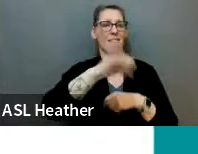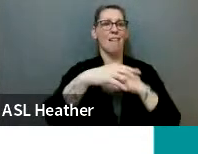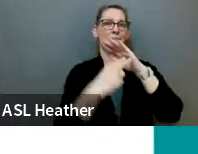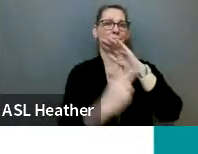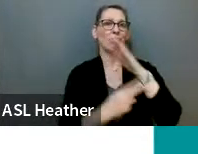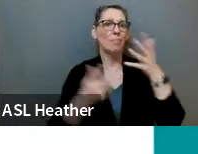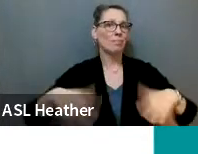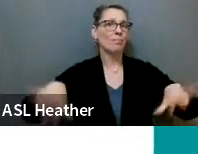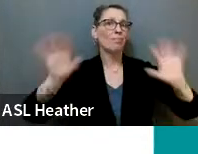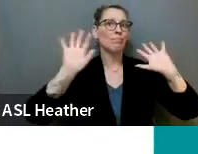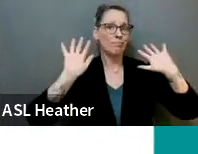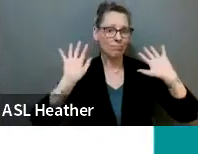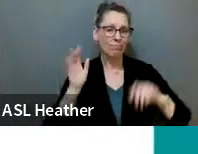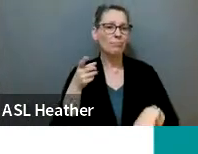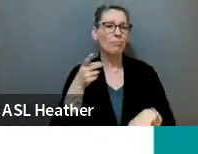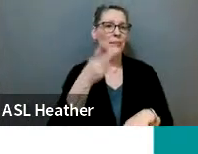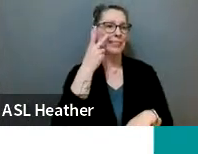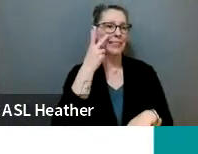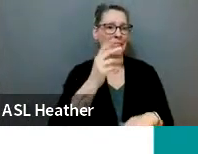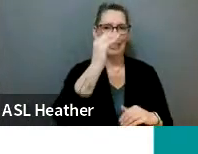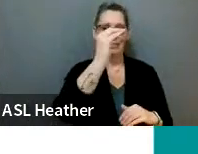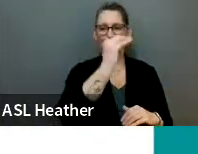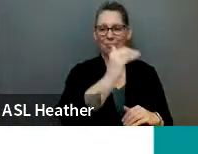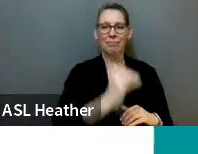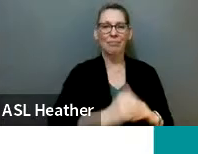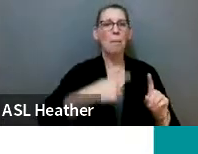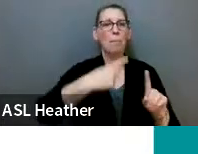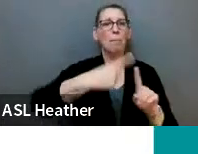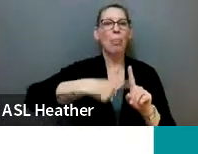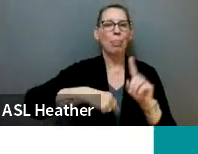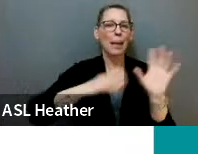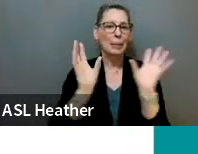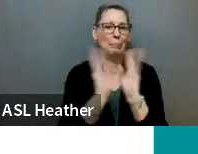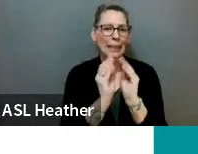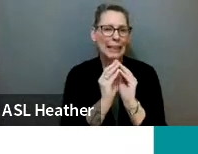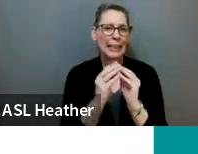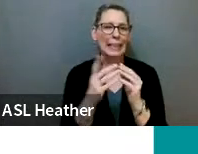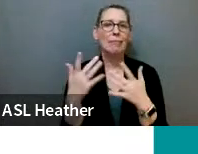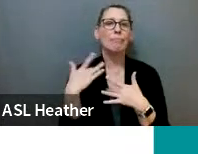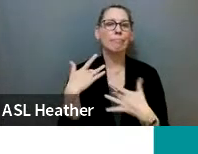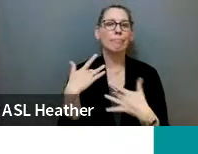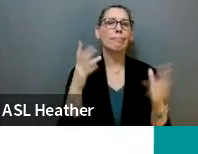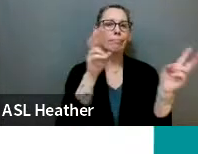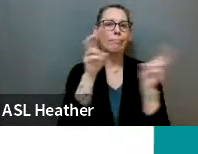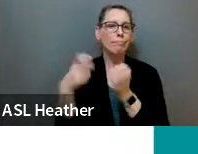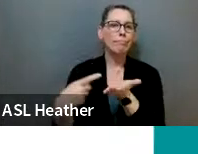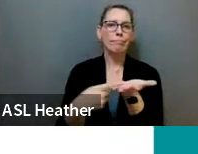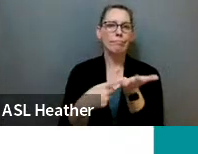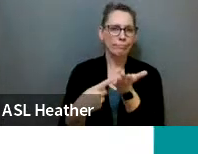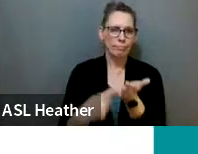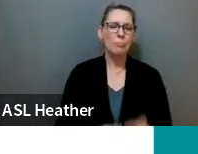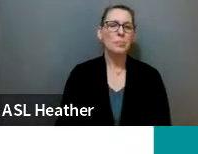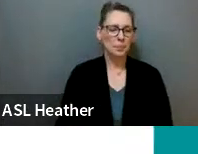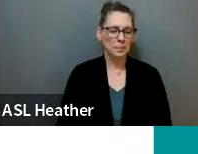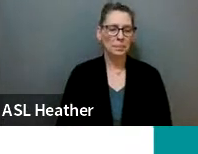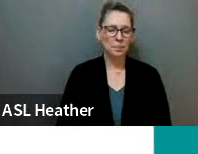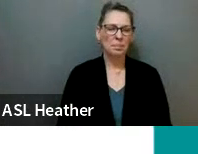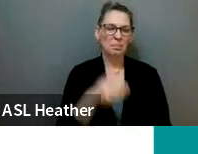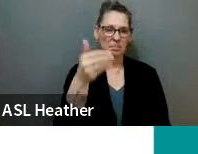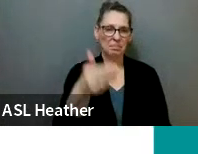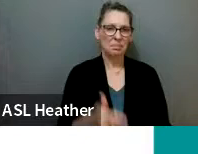So here you can see the list of our monthly meetings and kind of the general topics that we covered. Next slide,